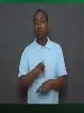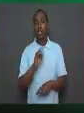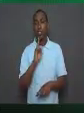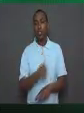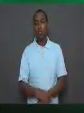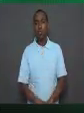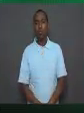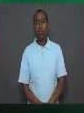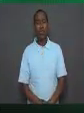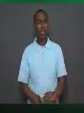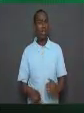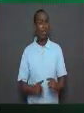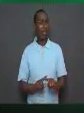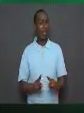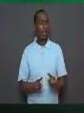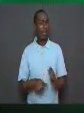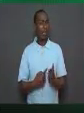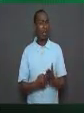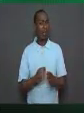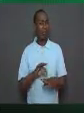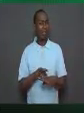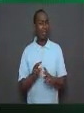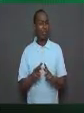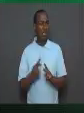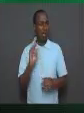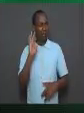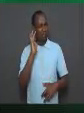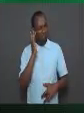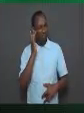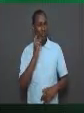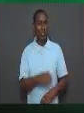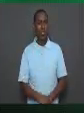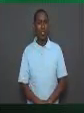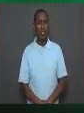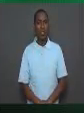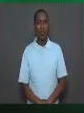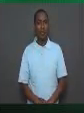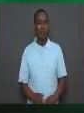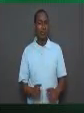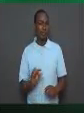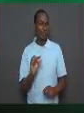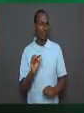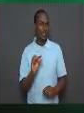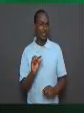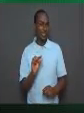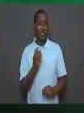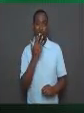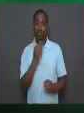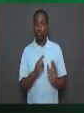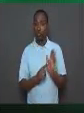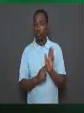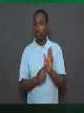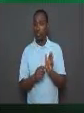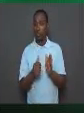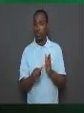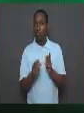infection is more painful. There is more blood in the feces, and the symptoms